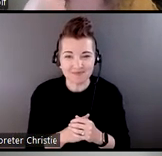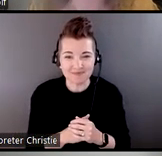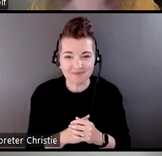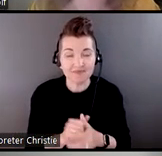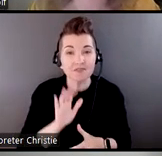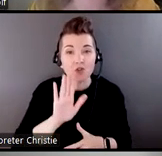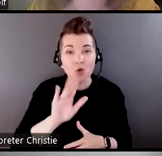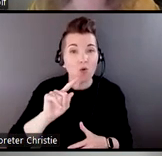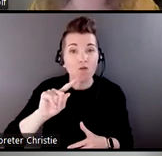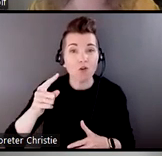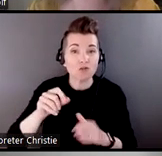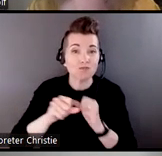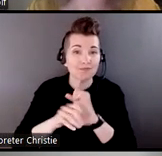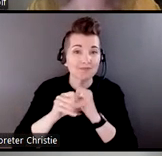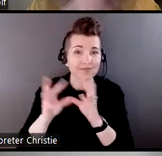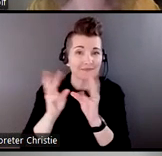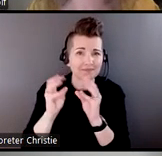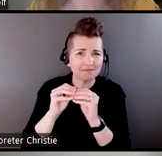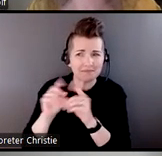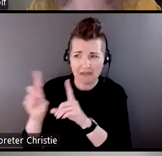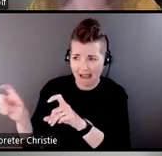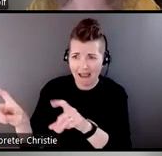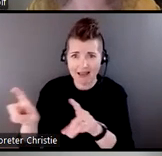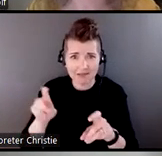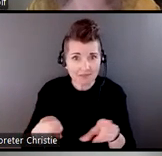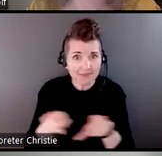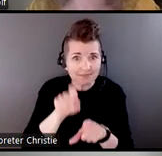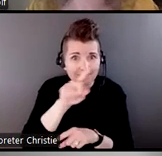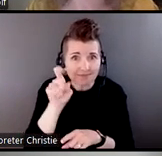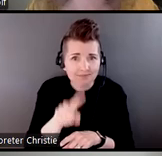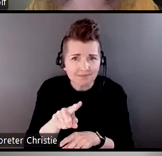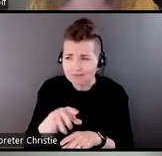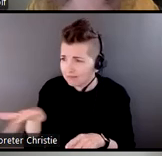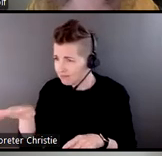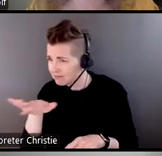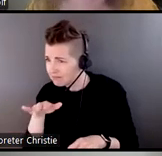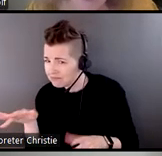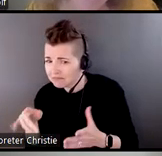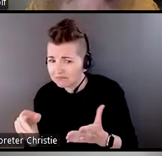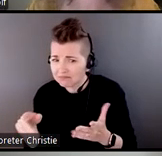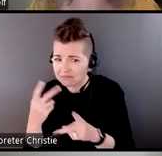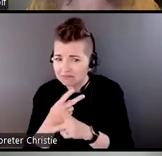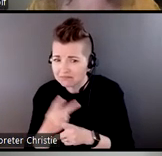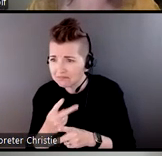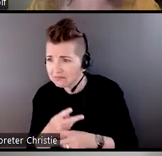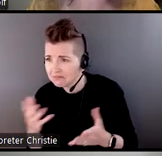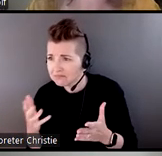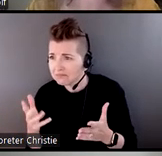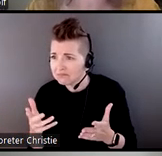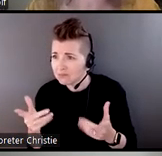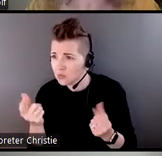marketing meeting. Just try to figure out what different things you in your group have decided to work on. That's